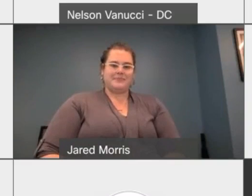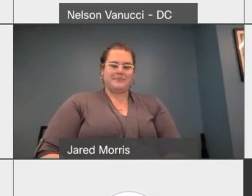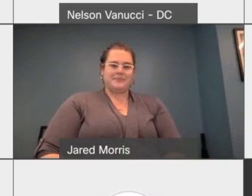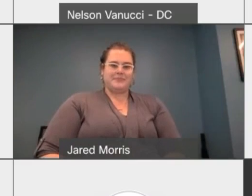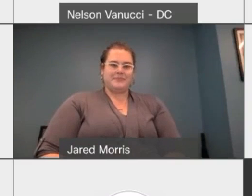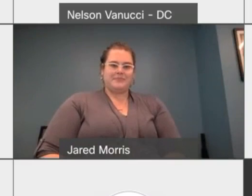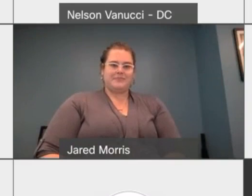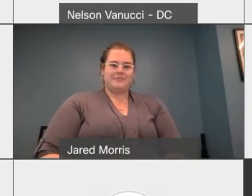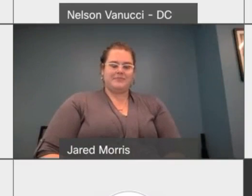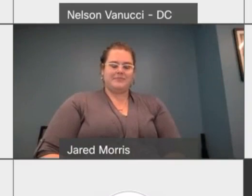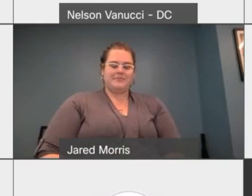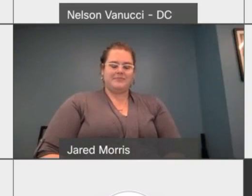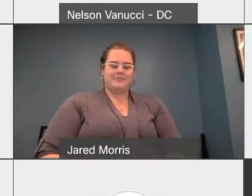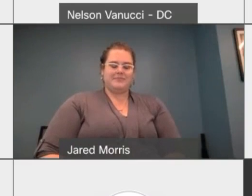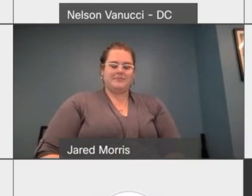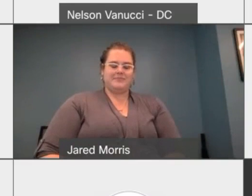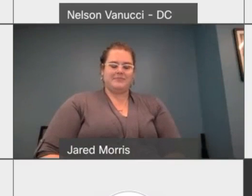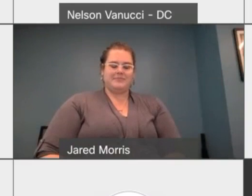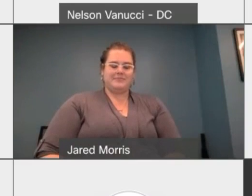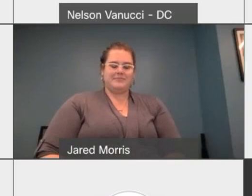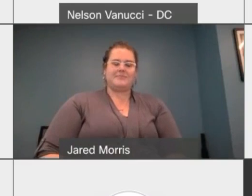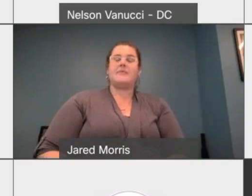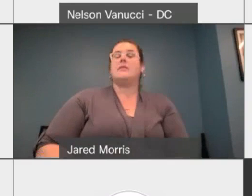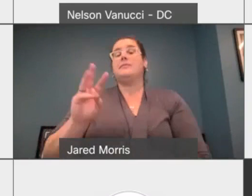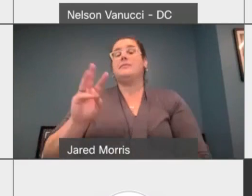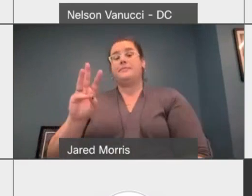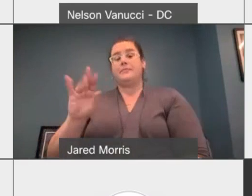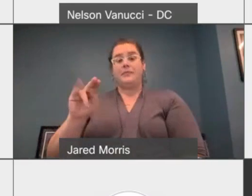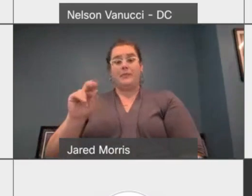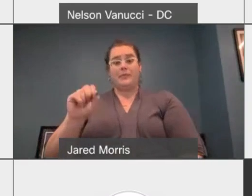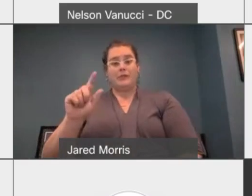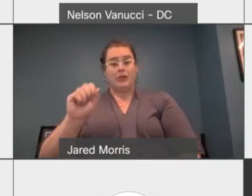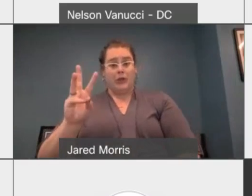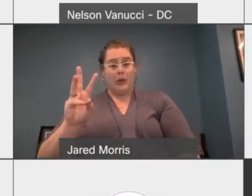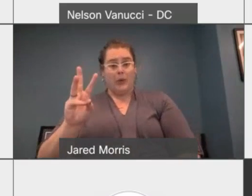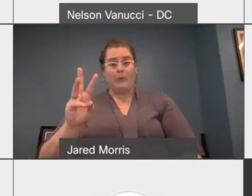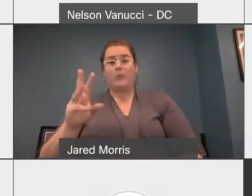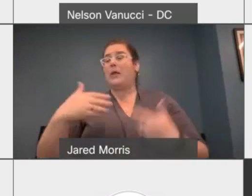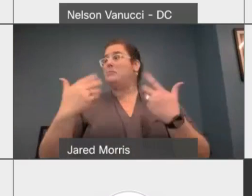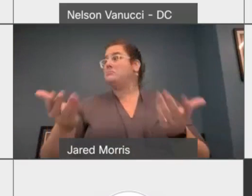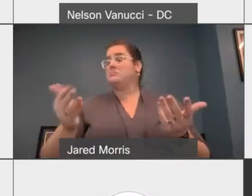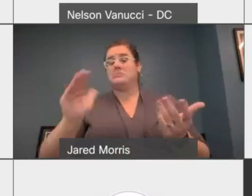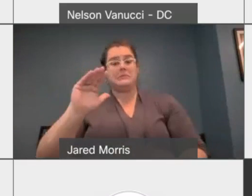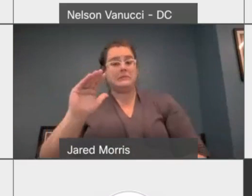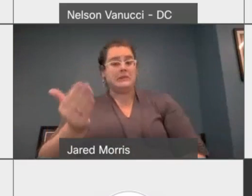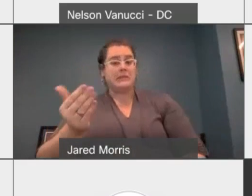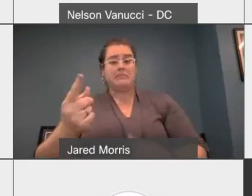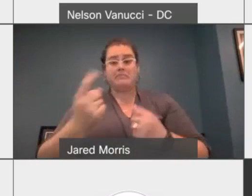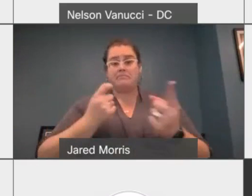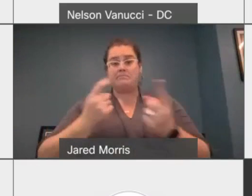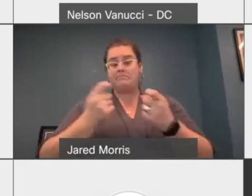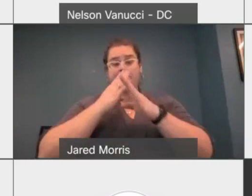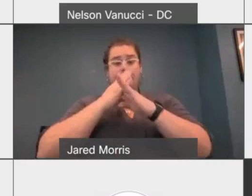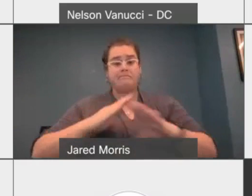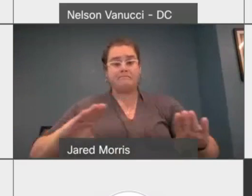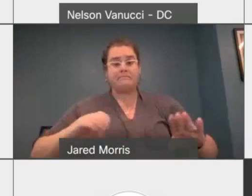Just for the benefit of information and filling space, since we don't have questions in the chat,